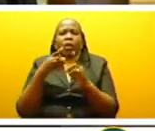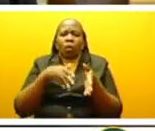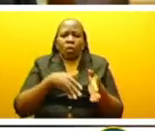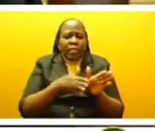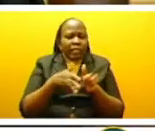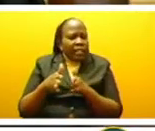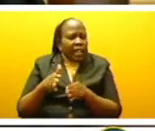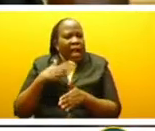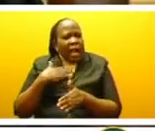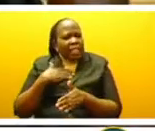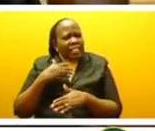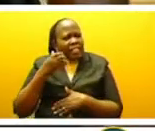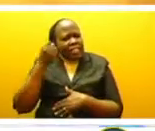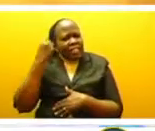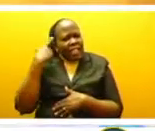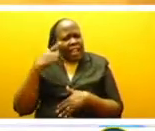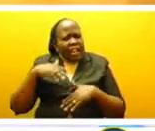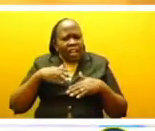when?